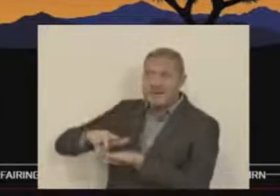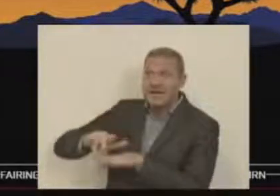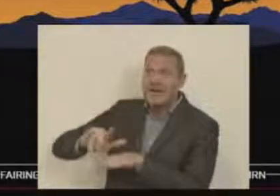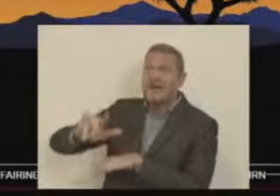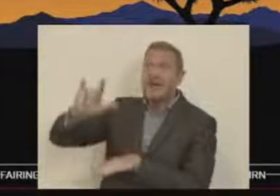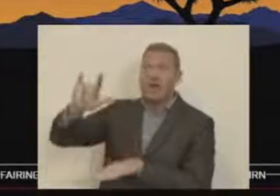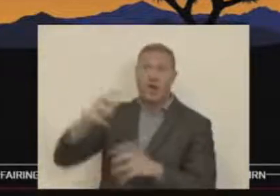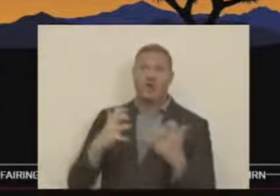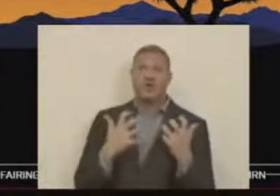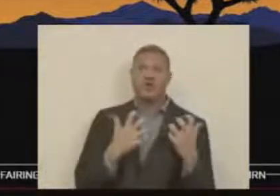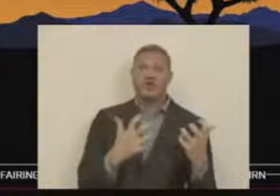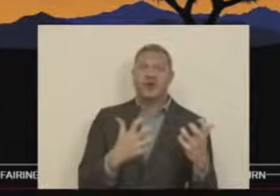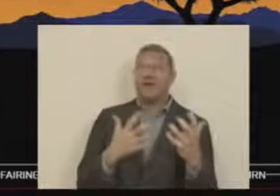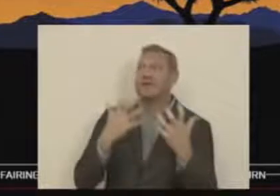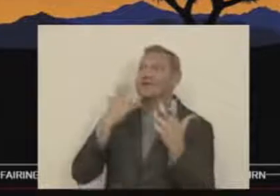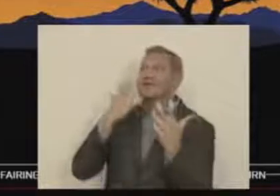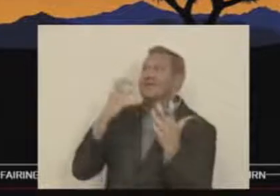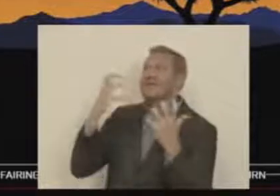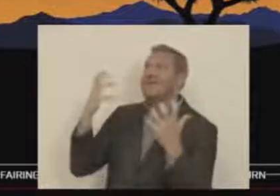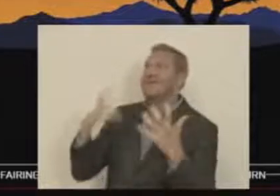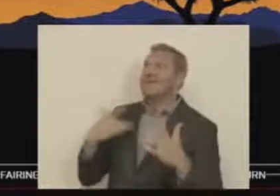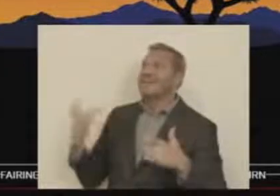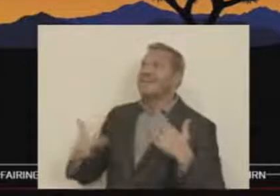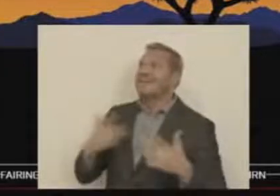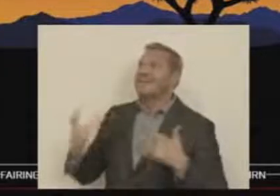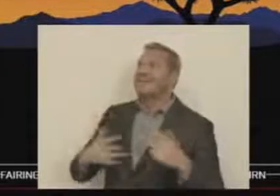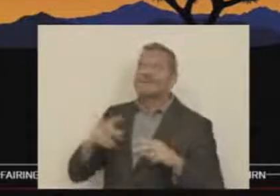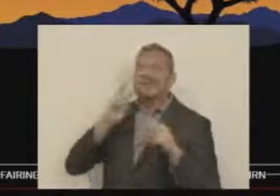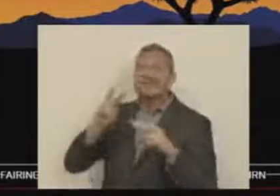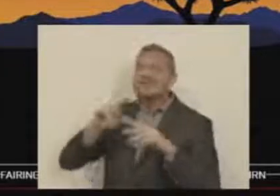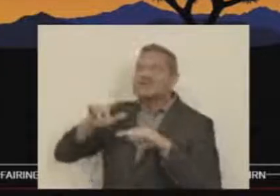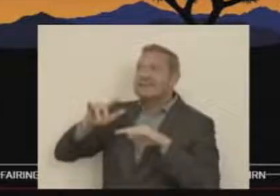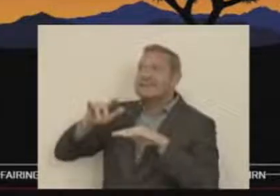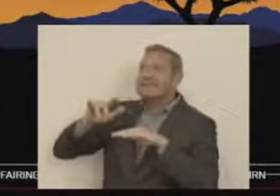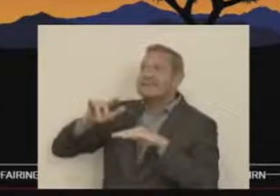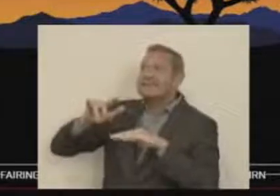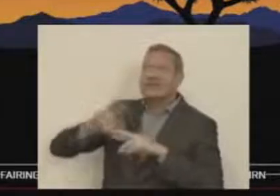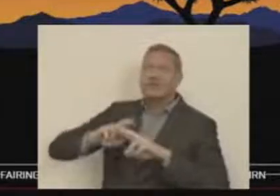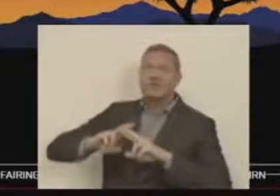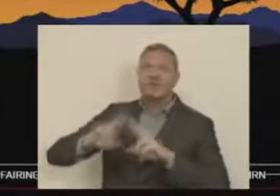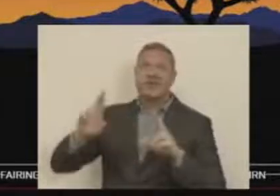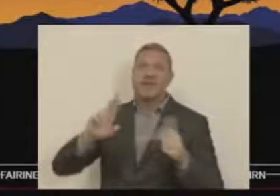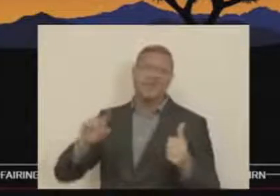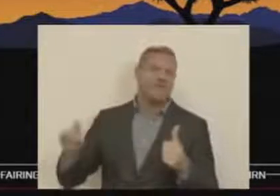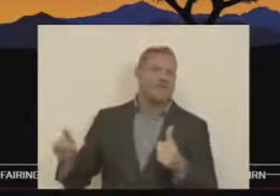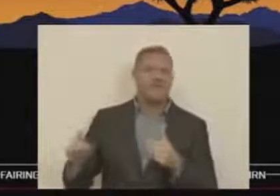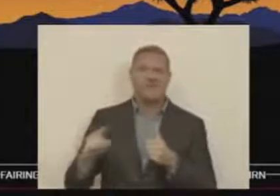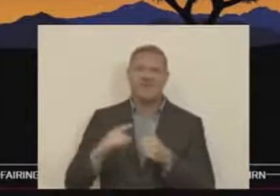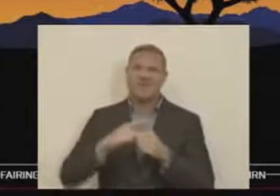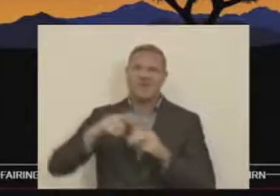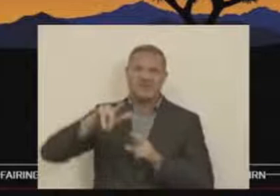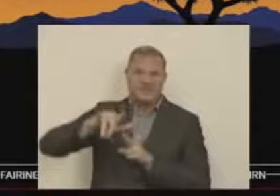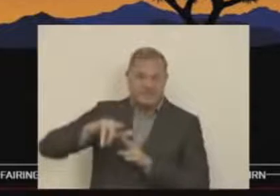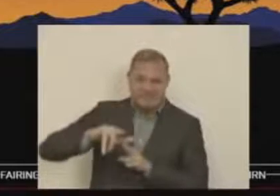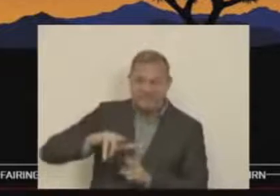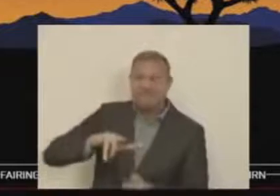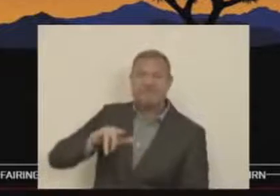pretty excited about seeing the aircraft moving closer to do our first launch. So a lot of excitement on our